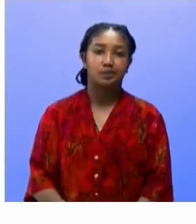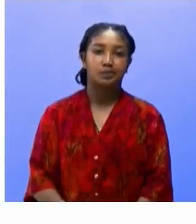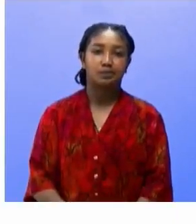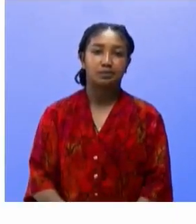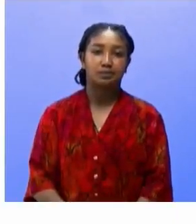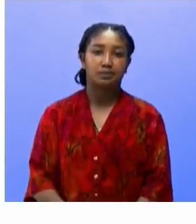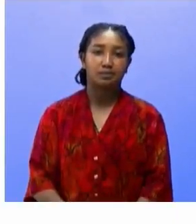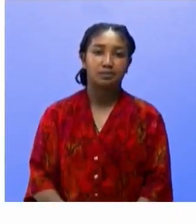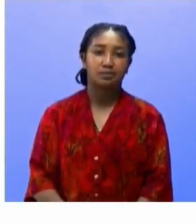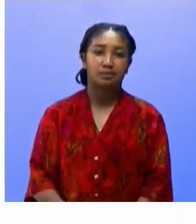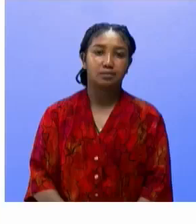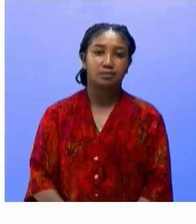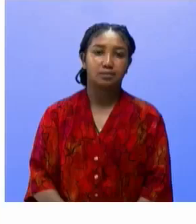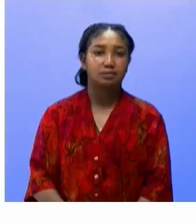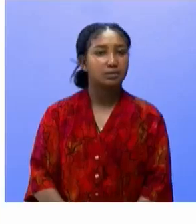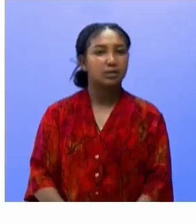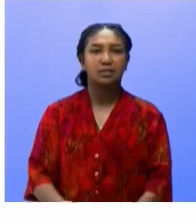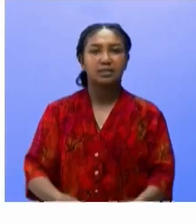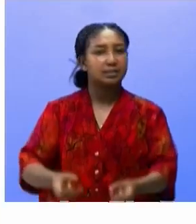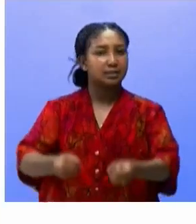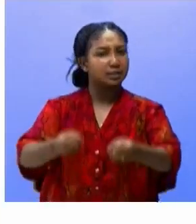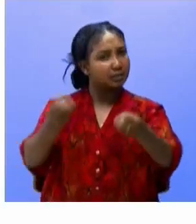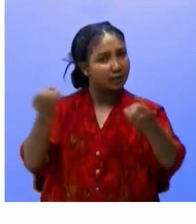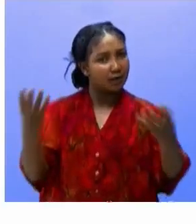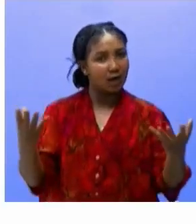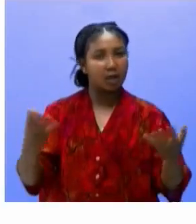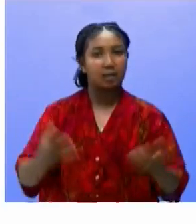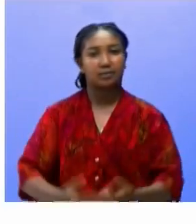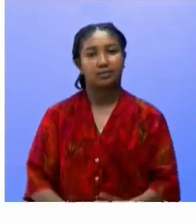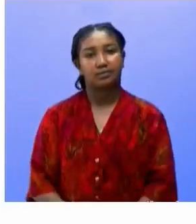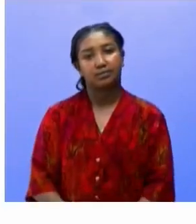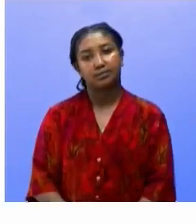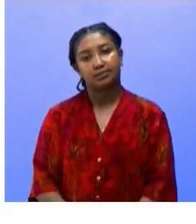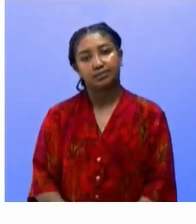a few, several,